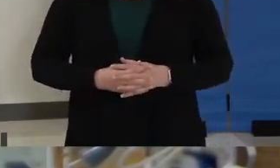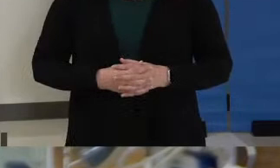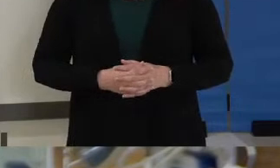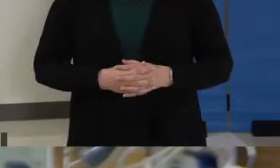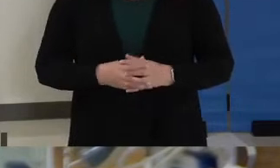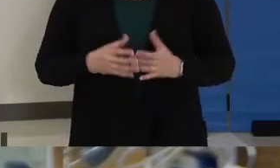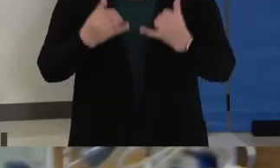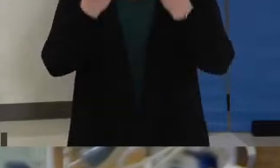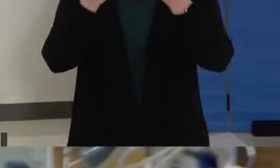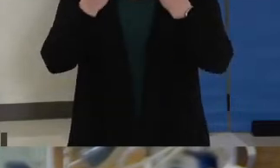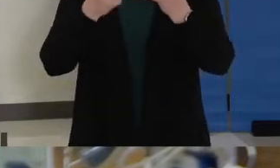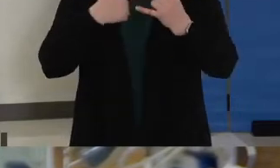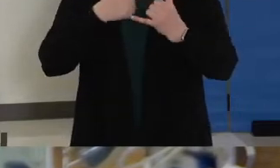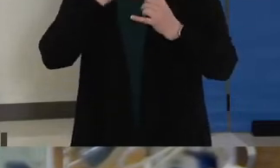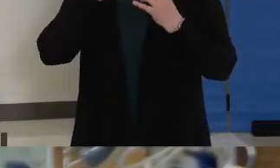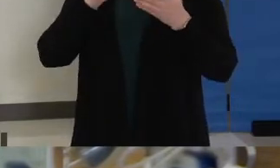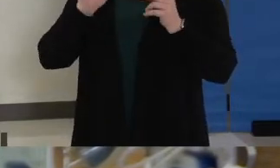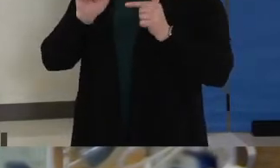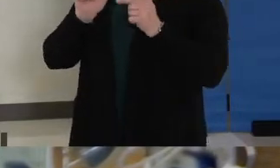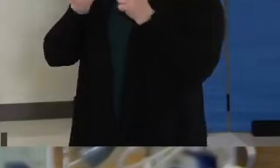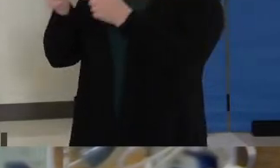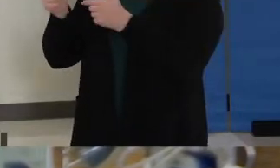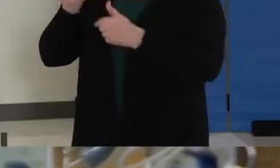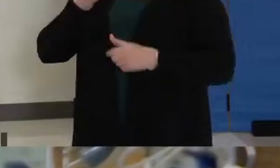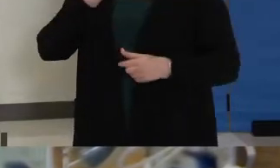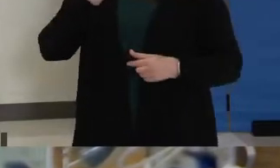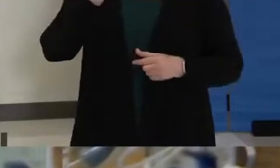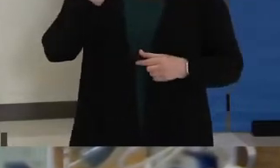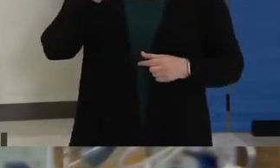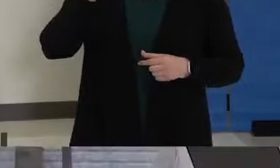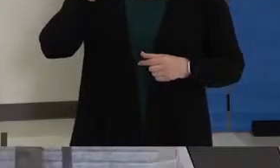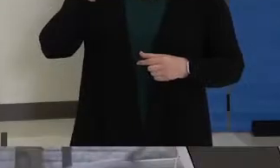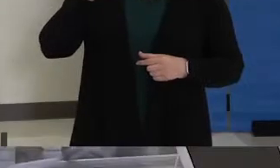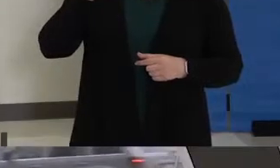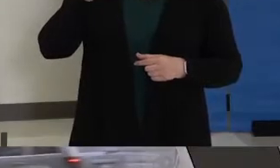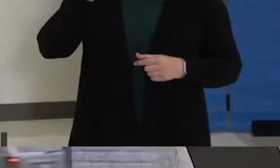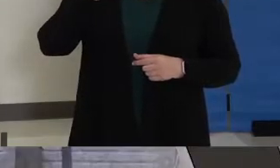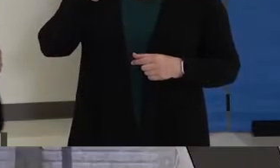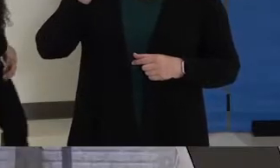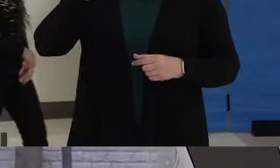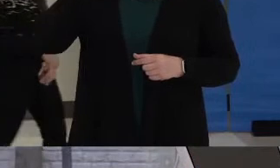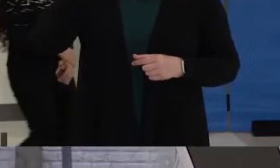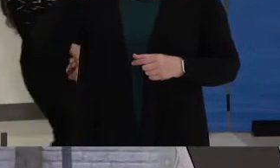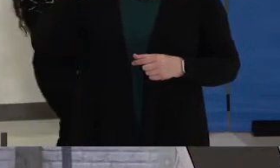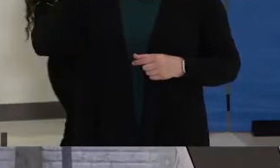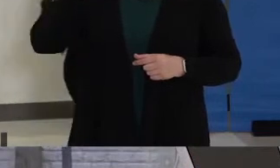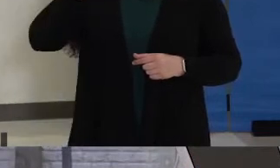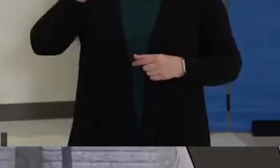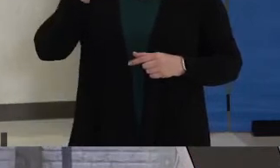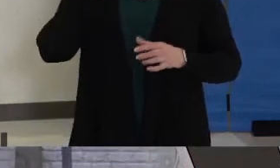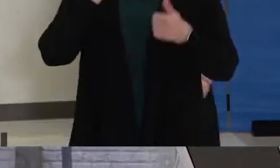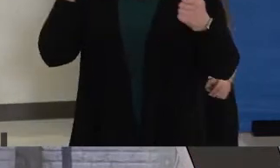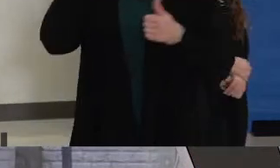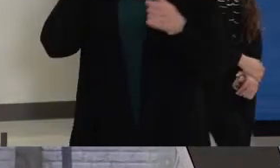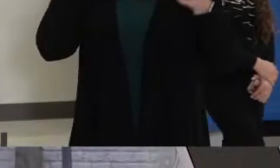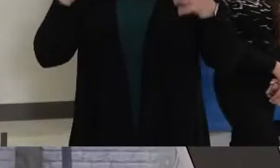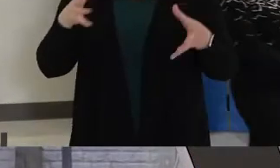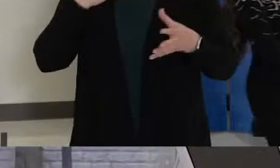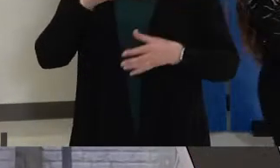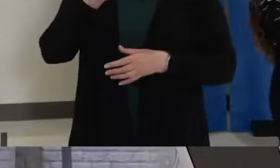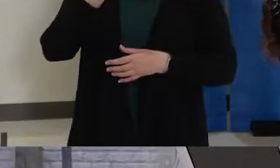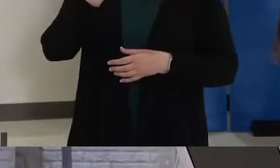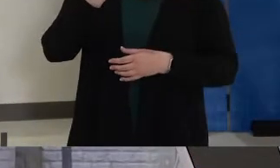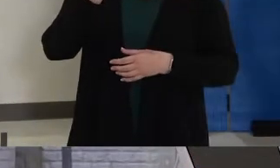And so now I am going to introduce Ms. Antoinette Nador, Executive Director of Veterans